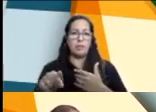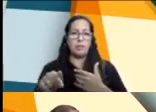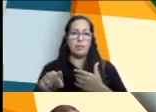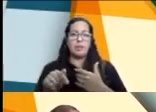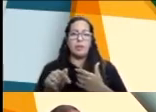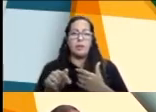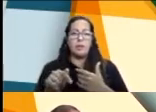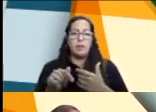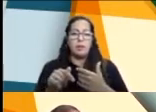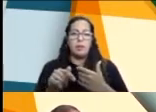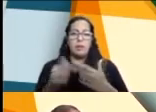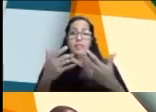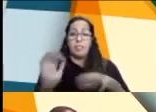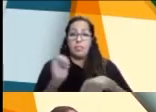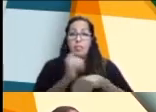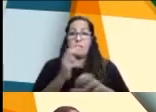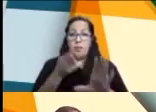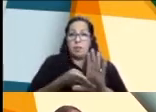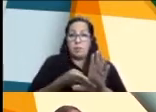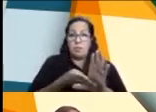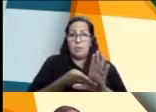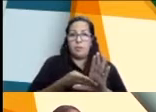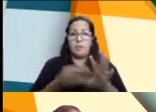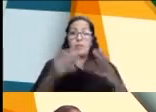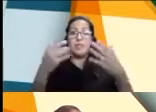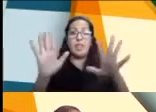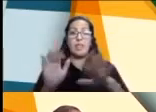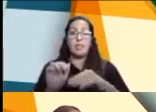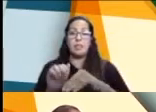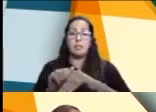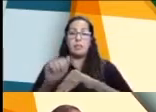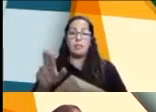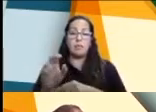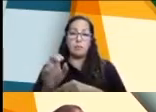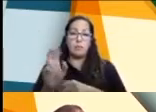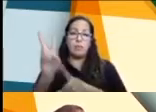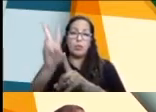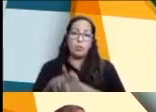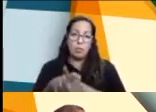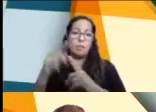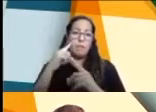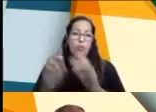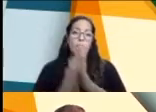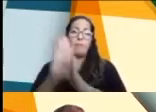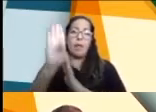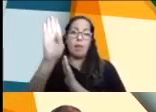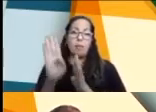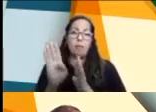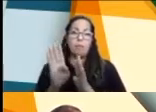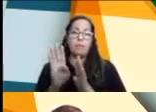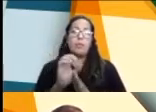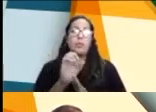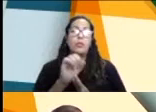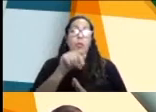already participating on the program, and they are submitting projects to be evaluated or to be developed. So these